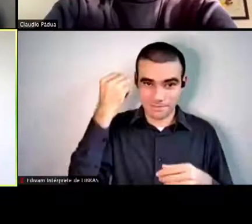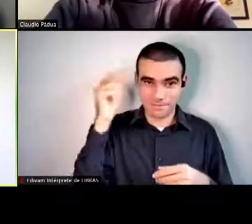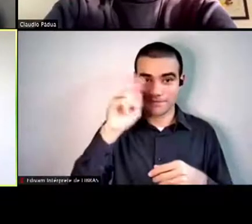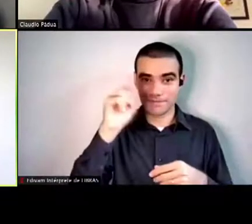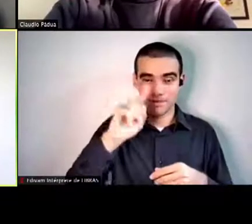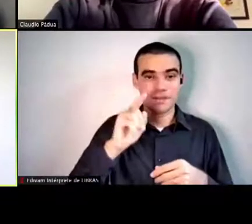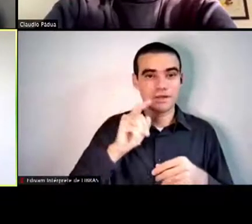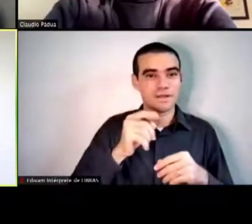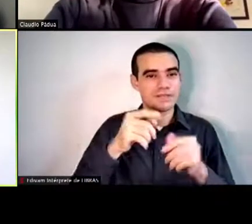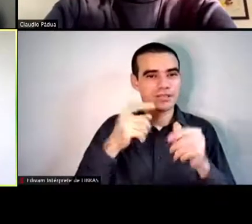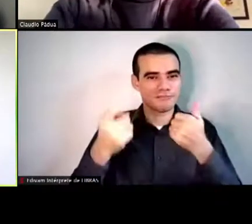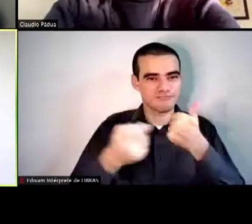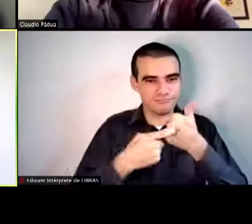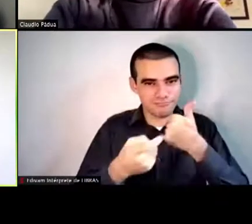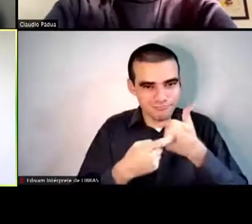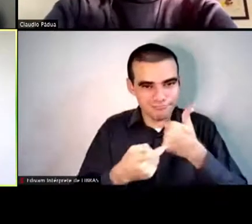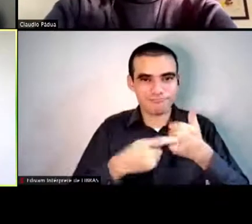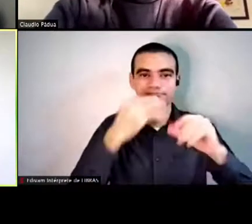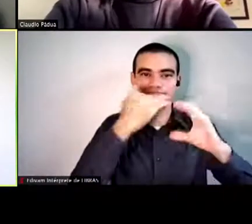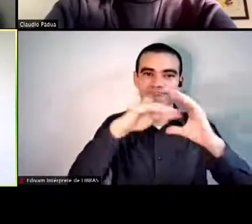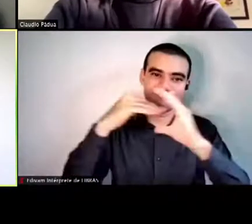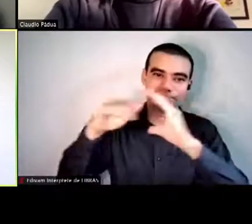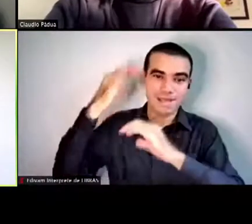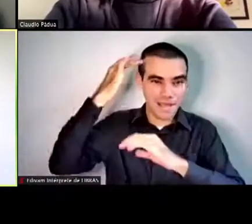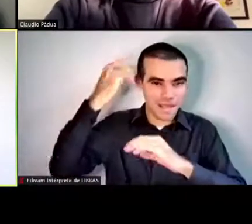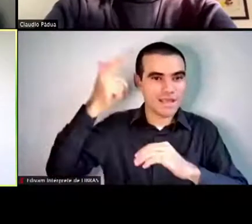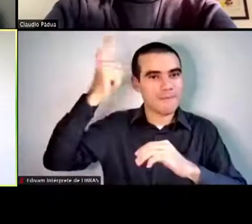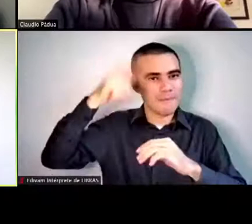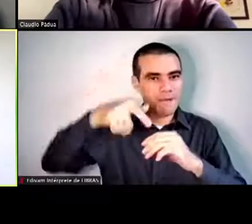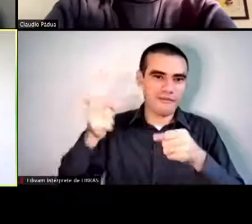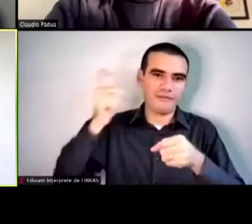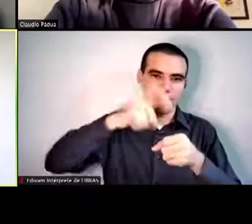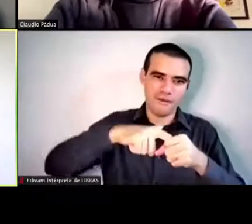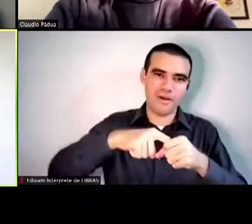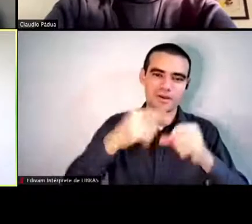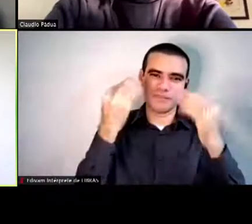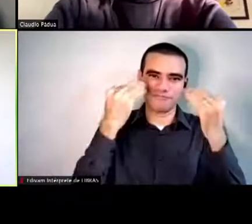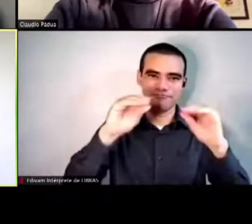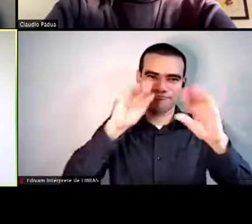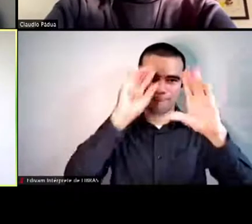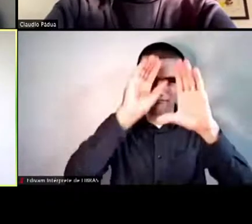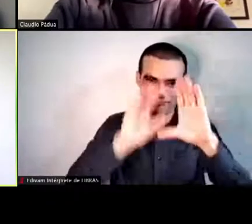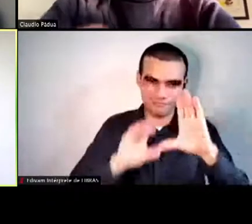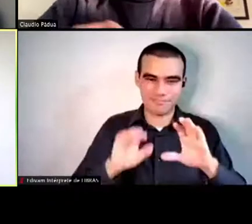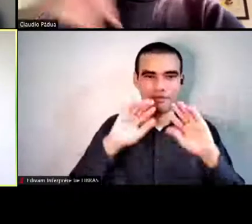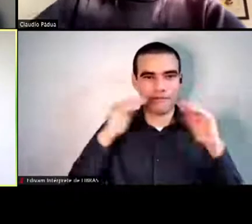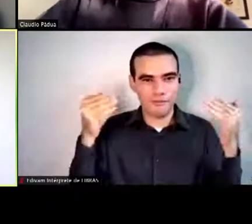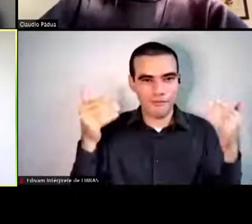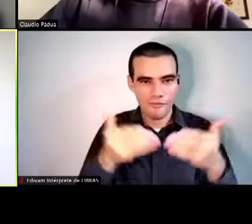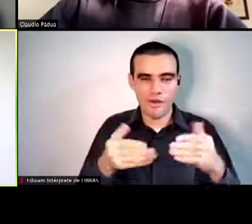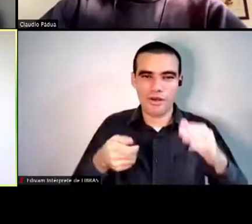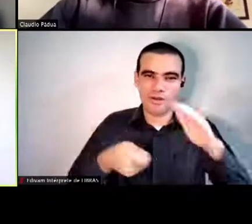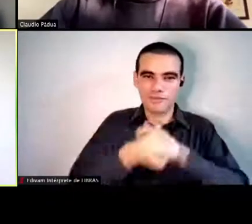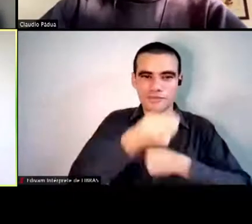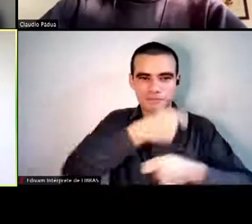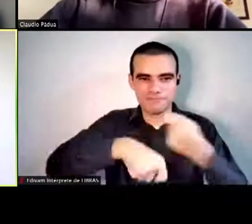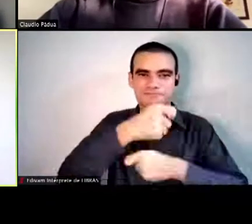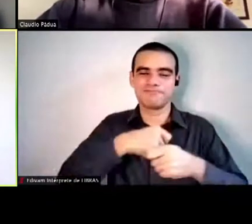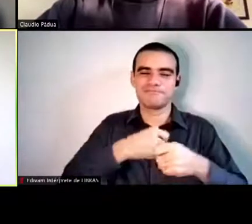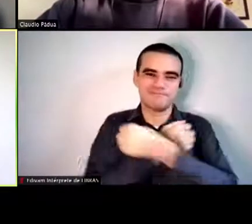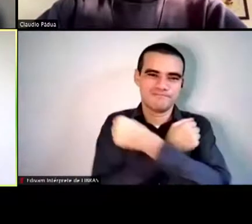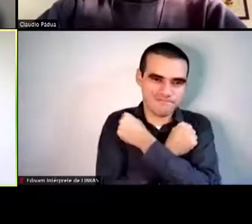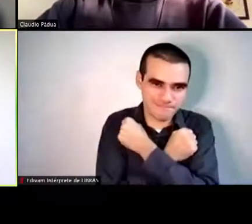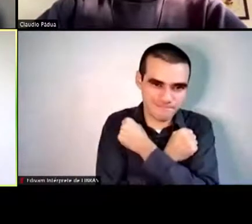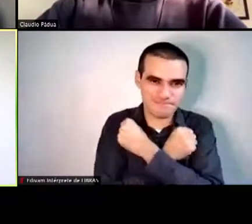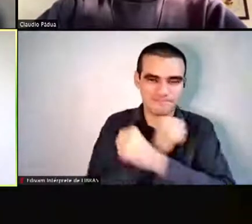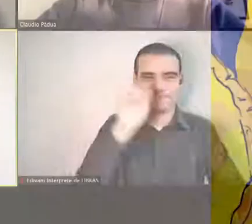participants and people who are watching us. Enjoy, like, share, and we'll have more content